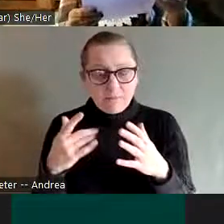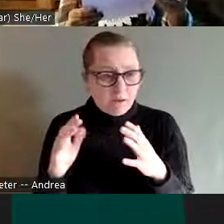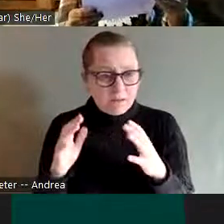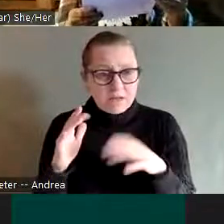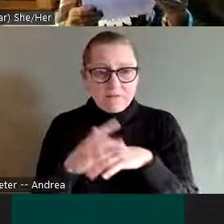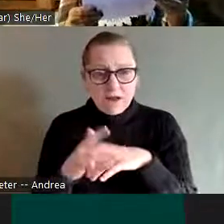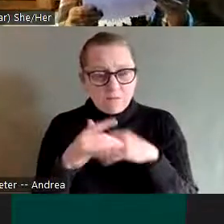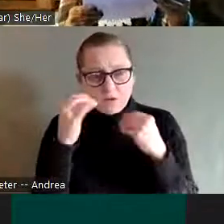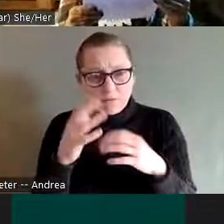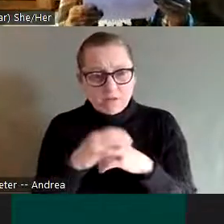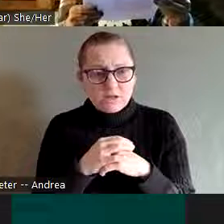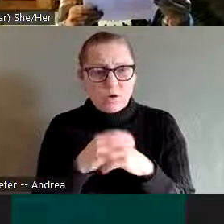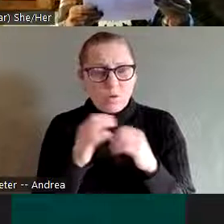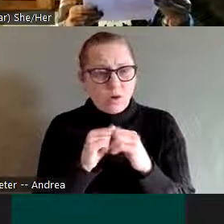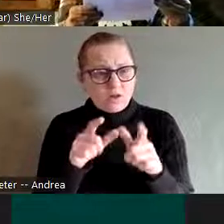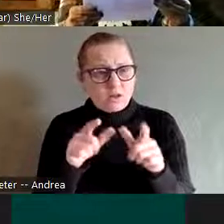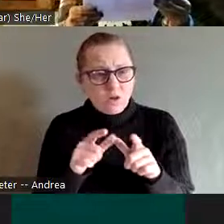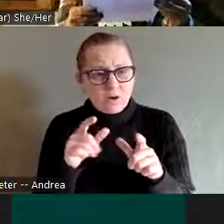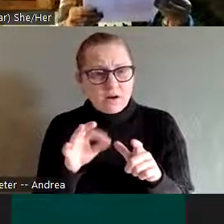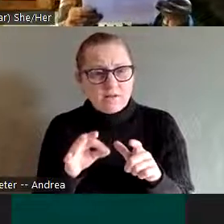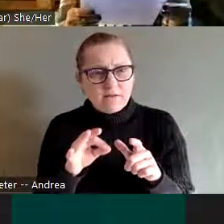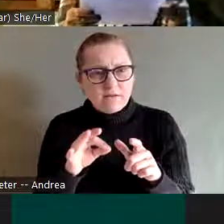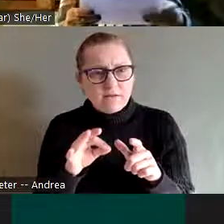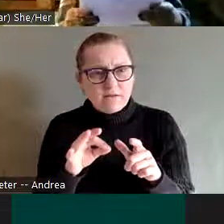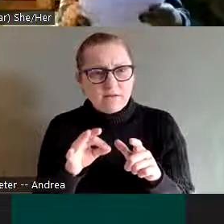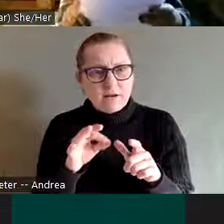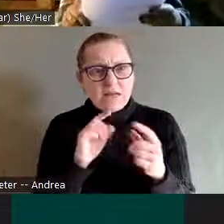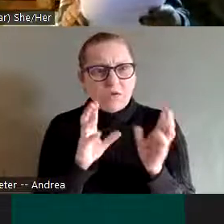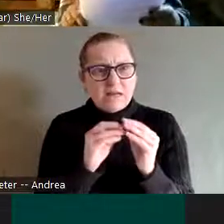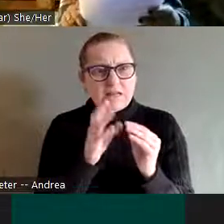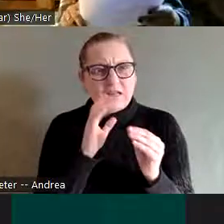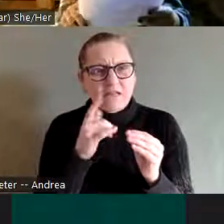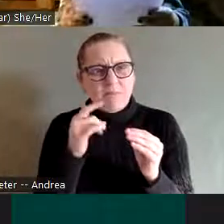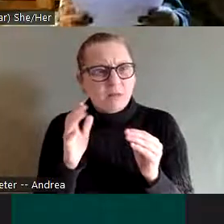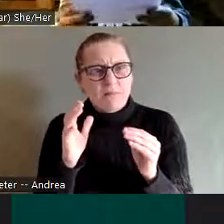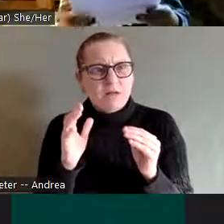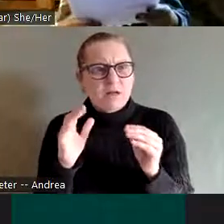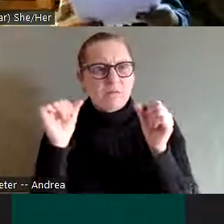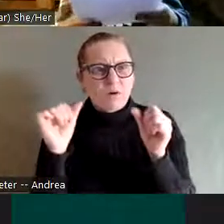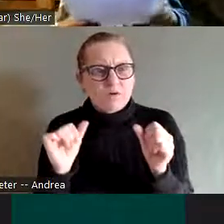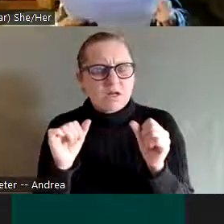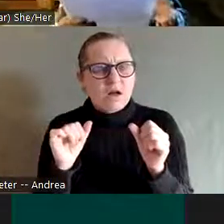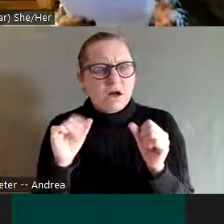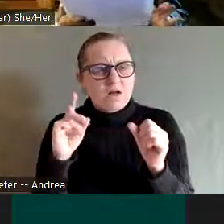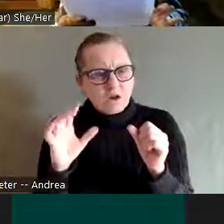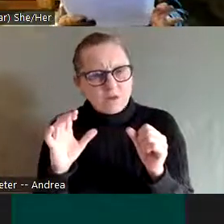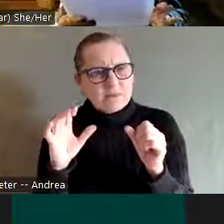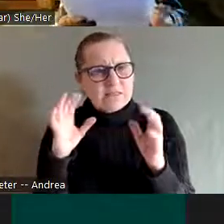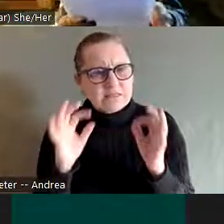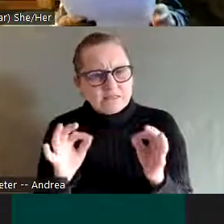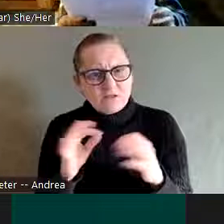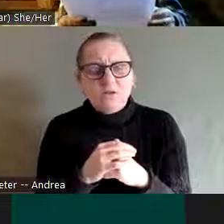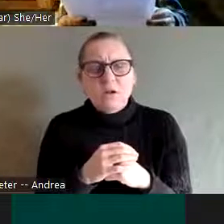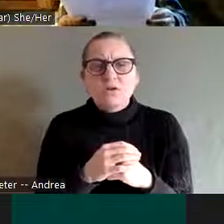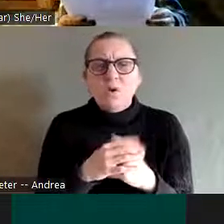information, providing the location of a meeting or links to meeting minutes or publicly posted documents and decisions. So my understanding was